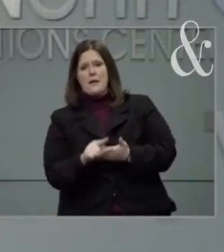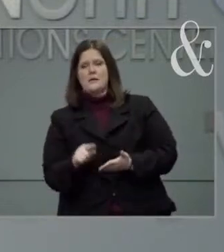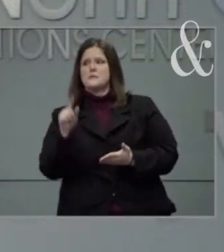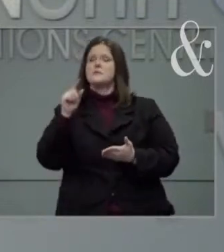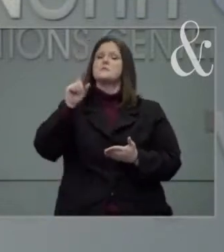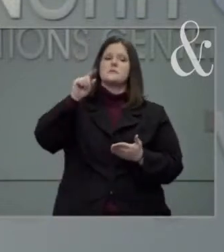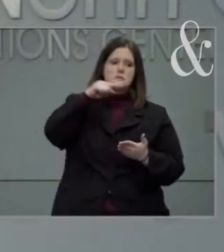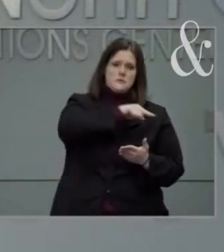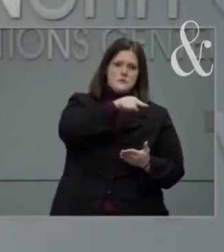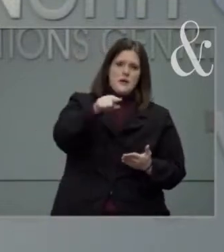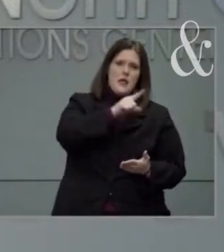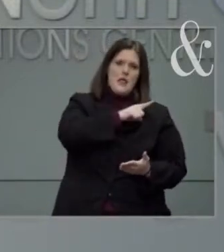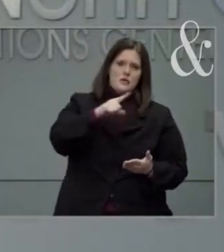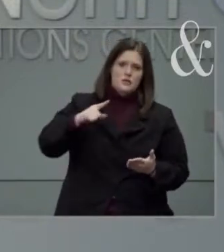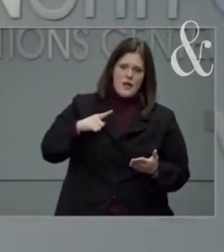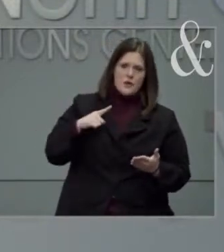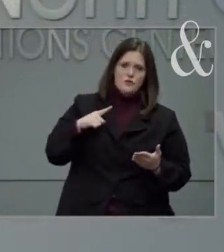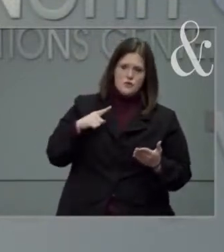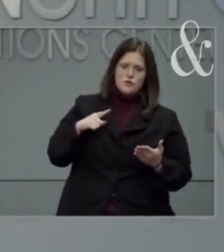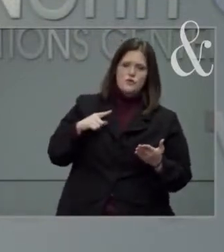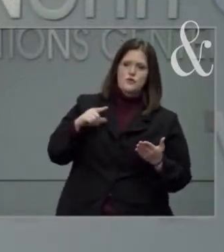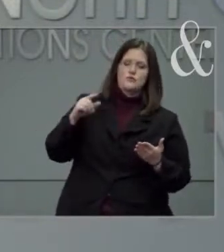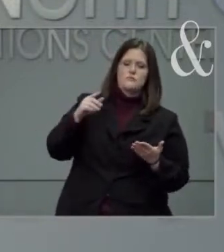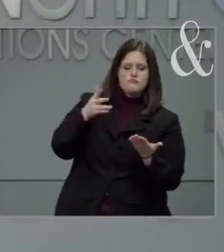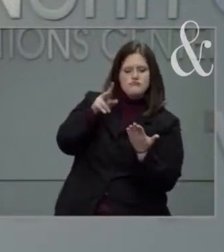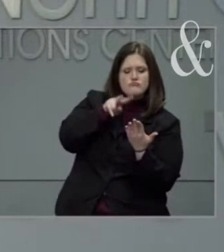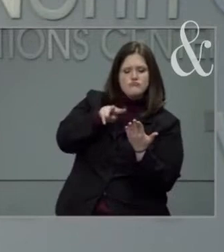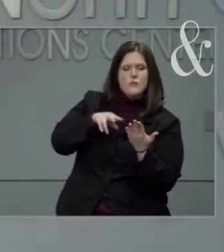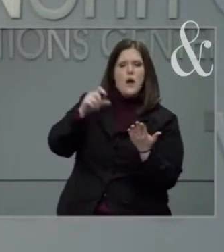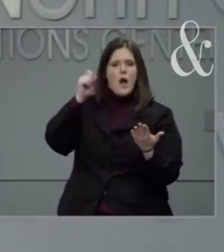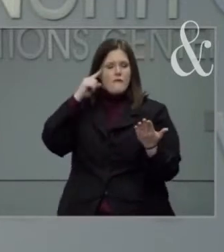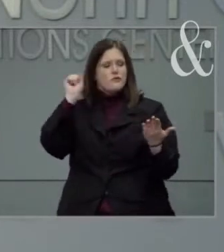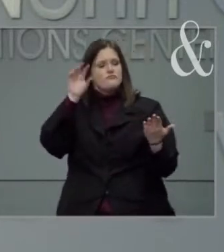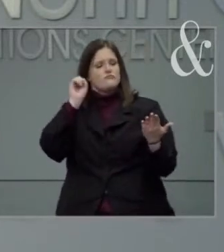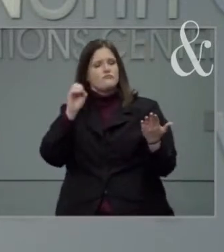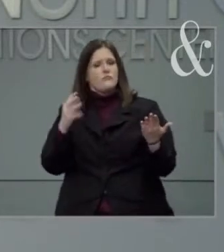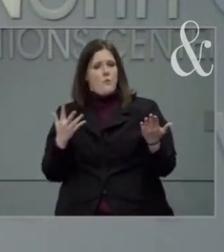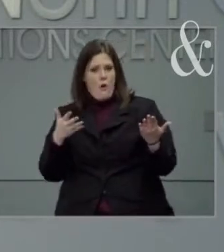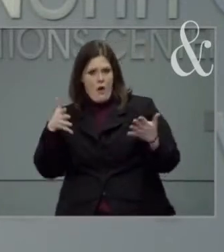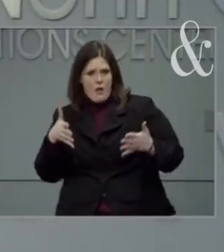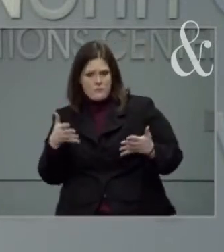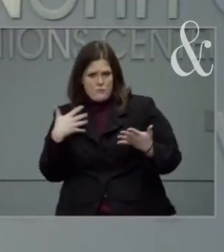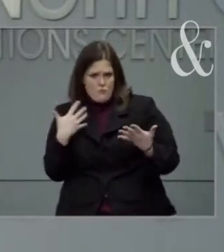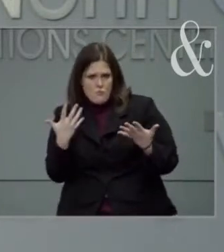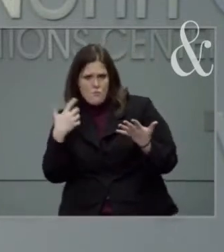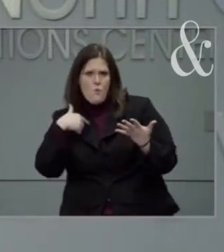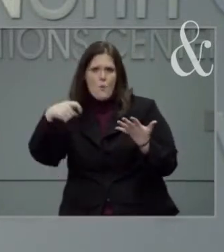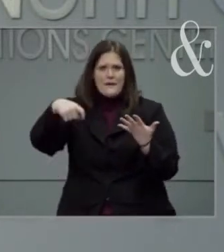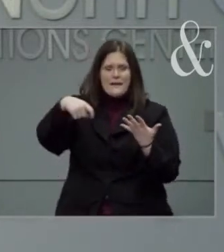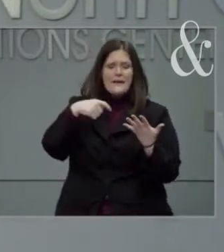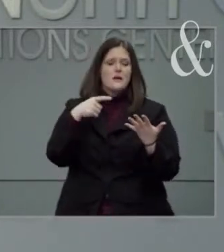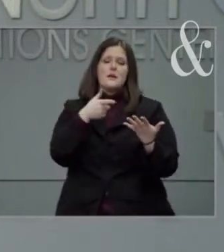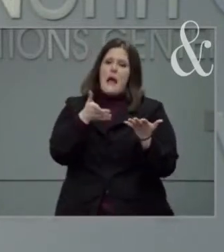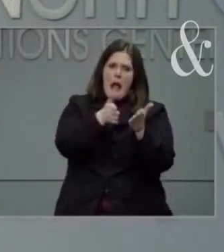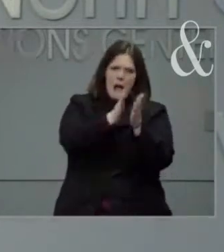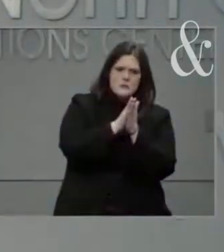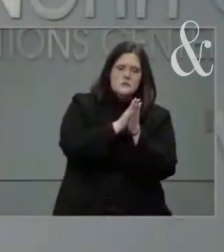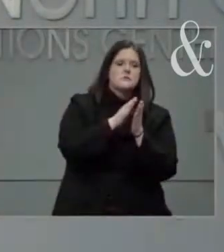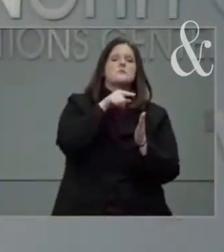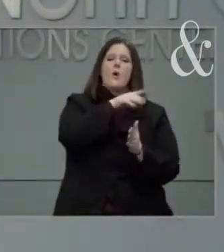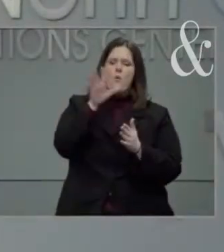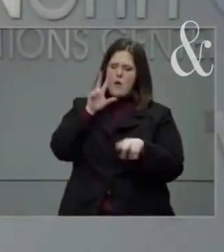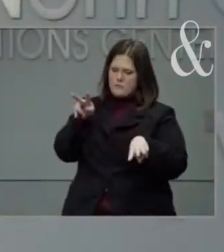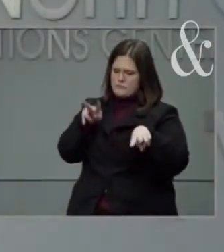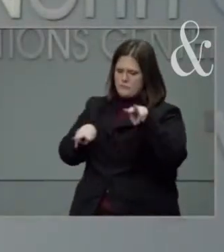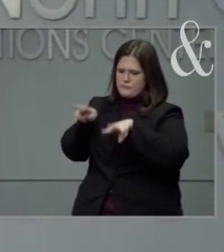that the governor is outlining today, they'll look to appropriate the remaining $4 billion of the federal monies, as well as review